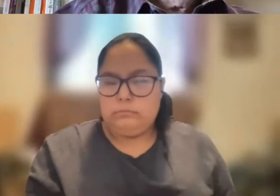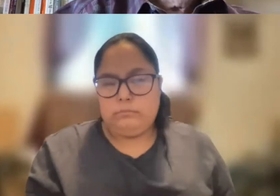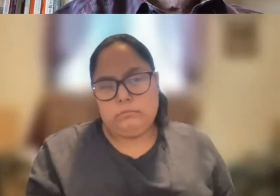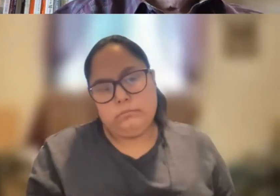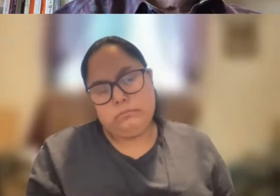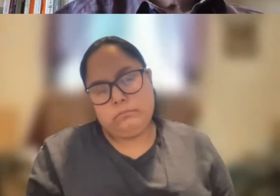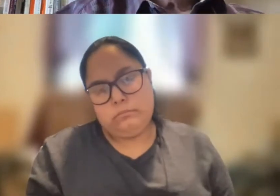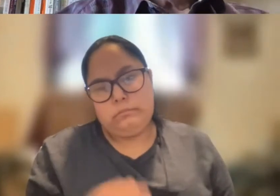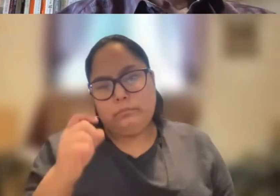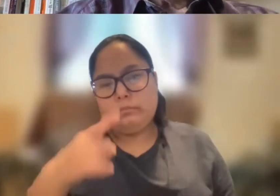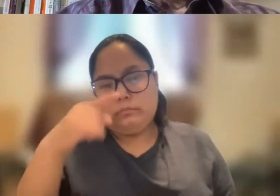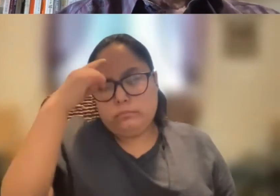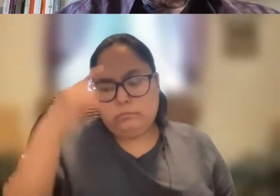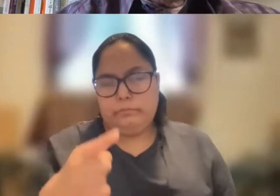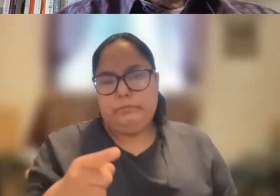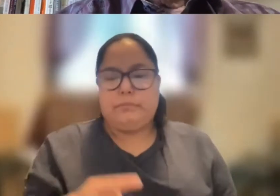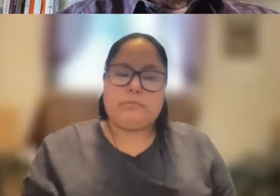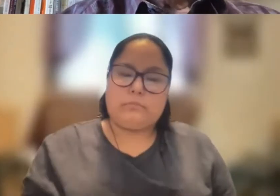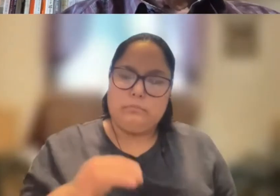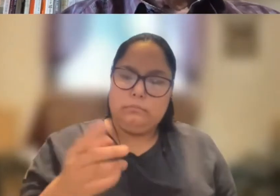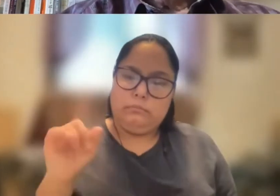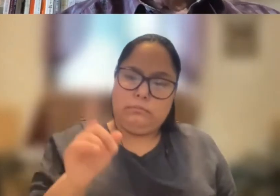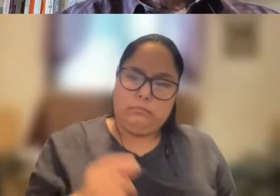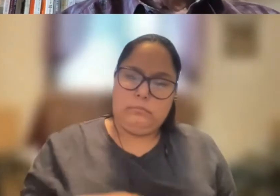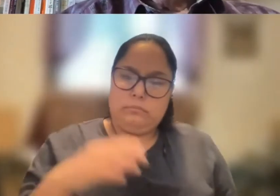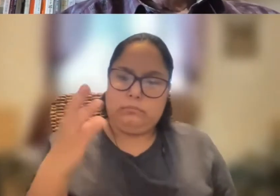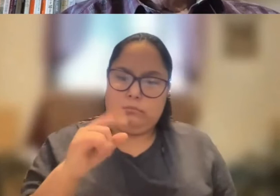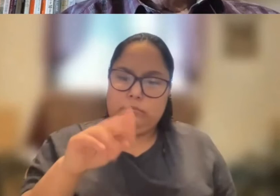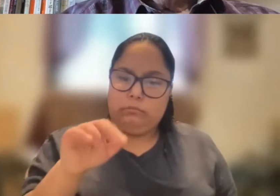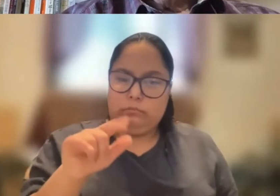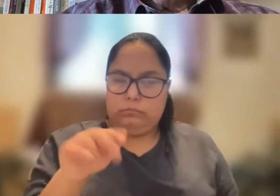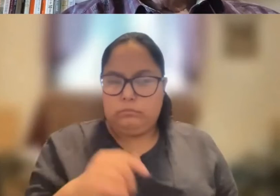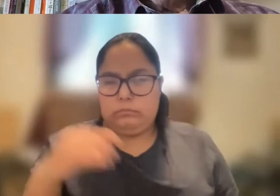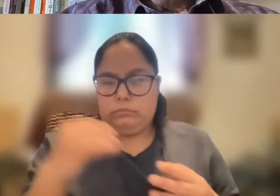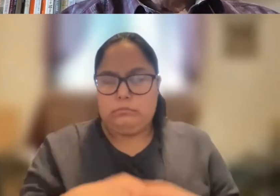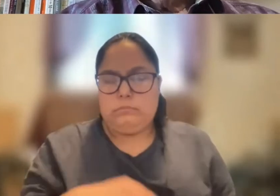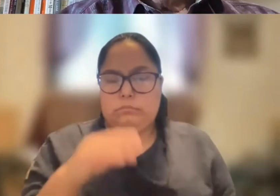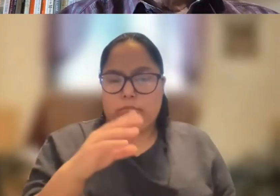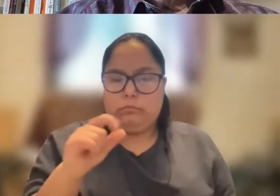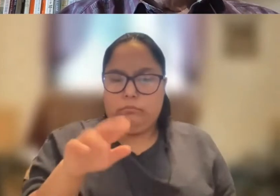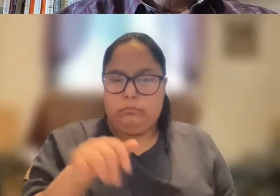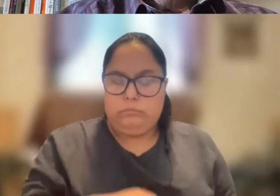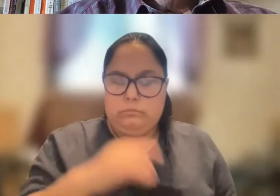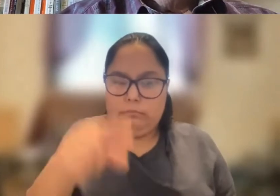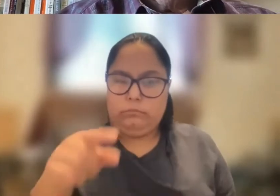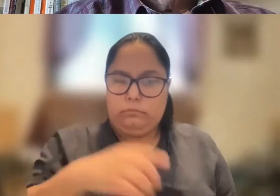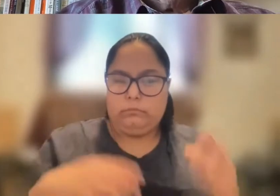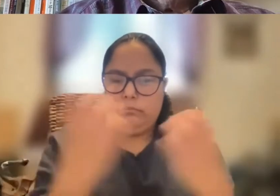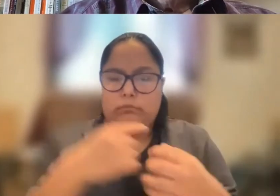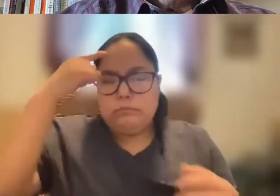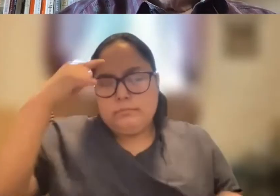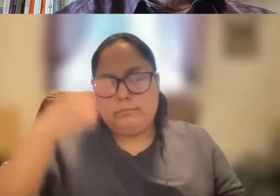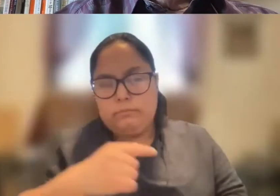John, I have a question. Where does Canada's military fit in with the rest of the world,